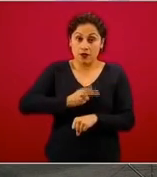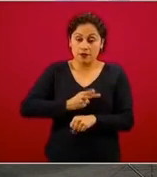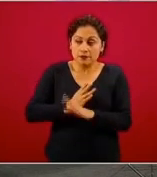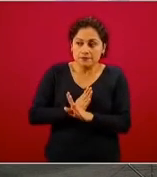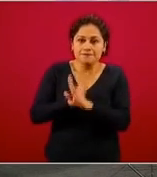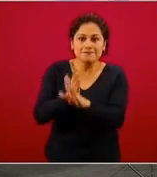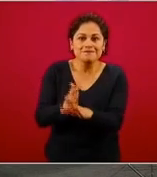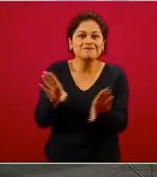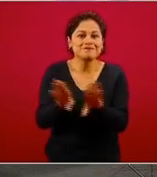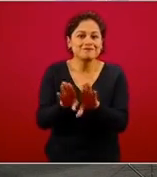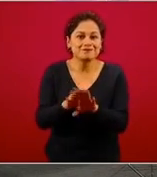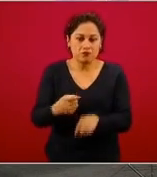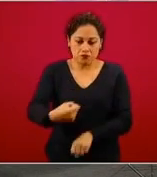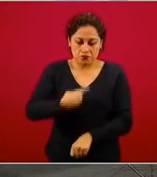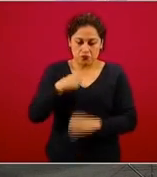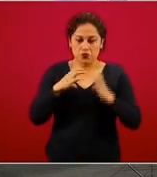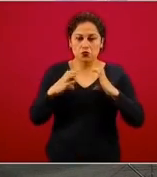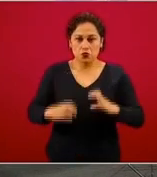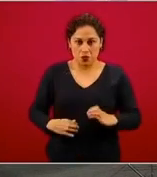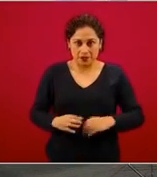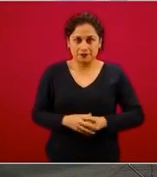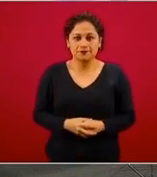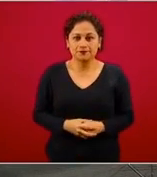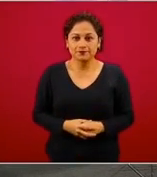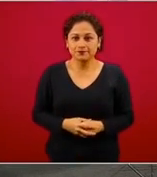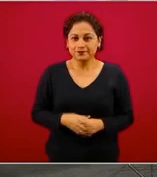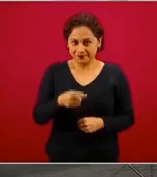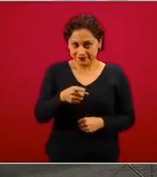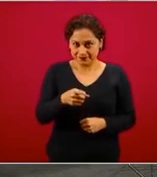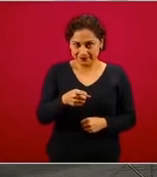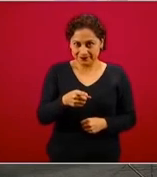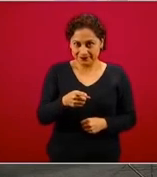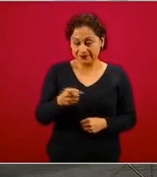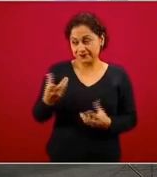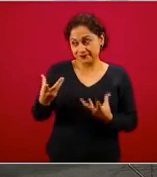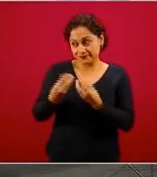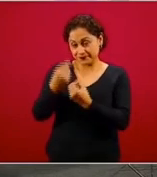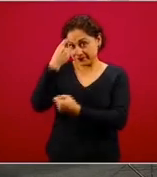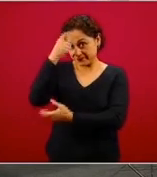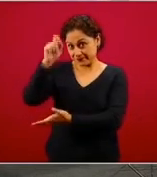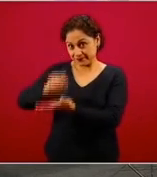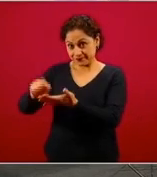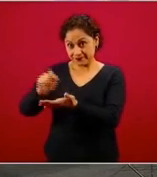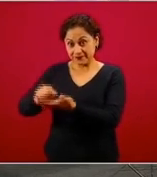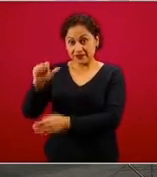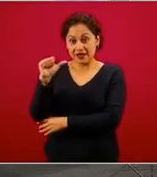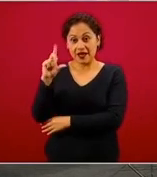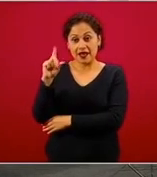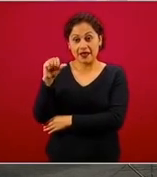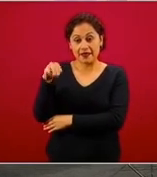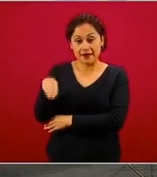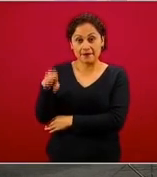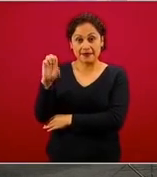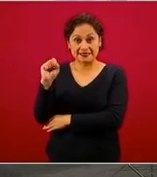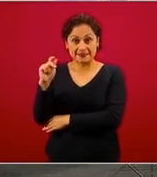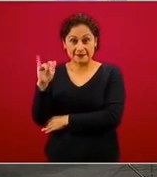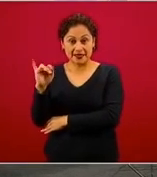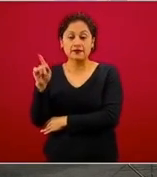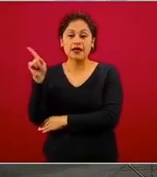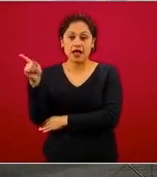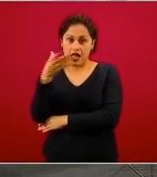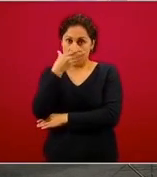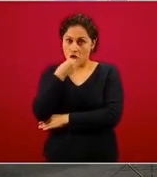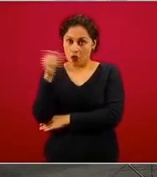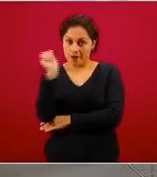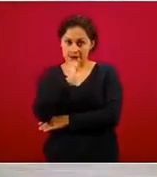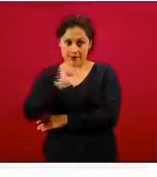landscape acuerdo en of principio the situation con regarding this Diego, virus. con Adam You will Smith, be, ilustre pedagogo, you no sé would cómo agree with calificarlo, me, I think, and que also señala with que